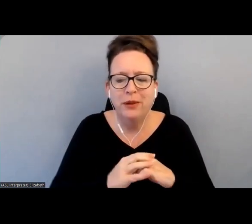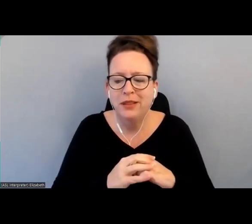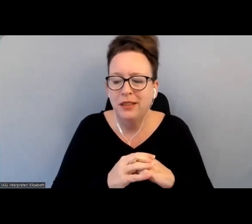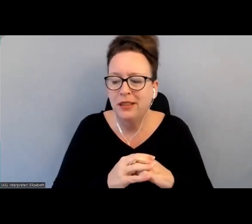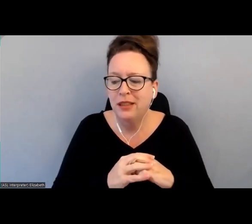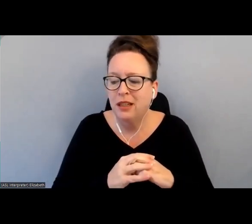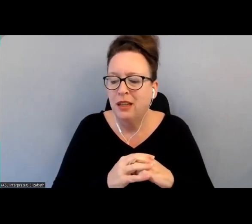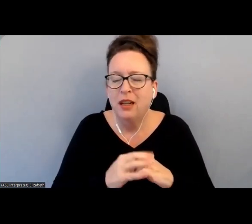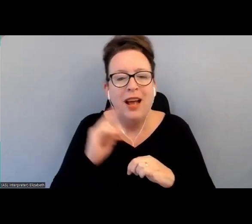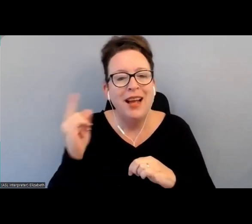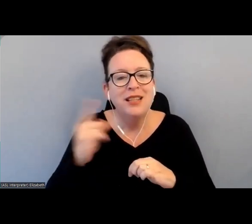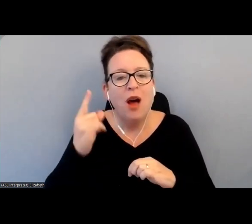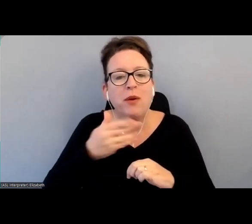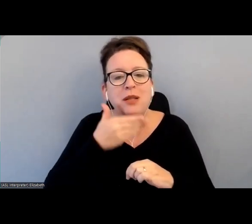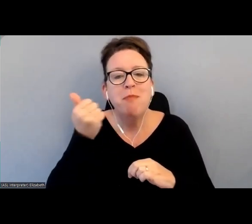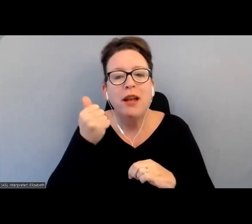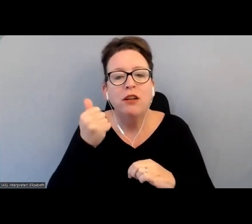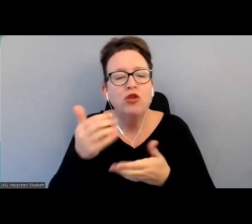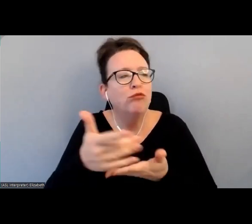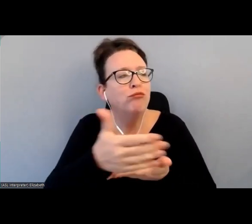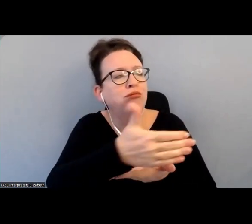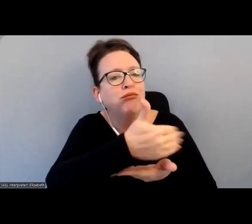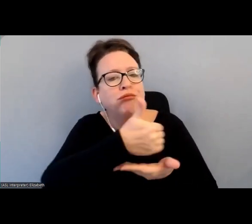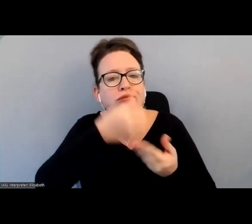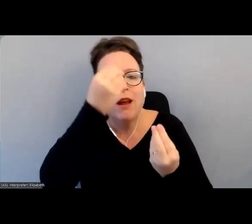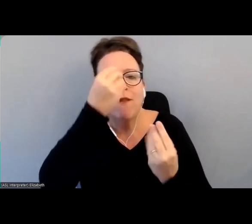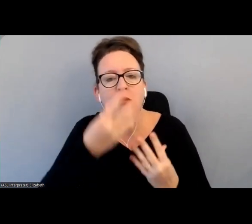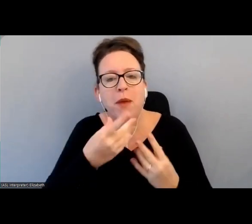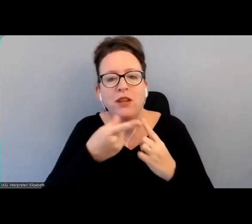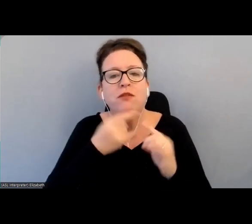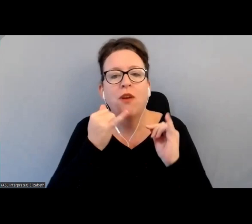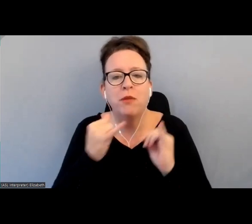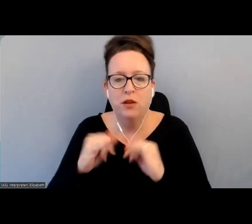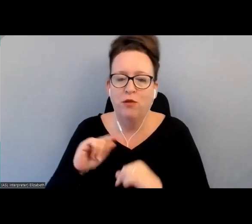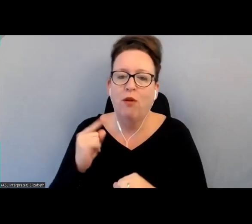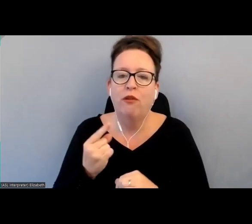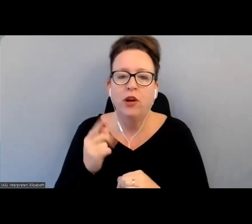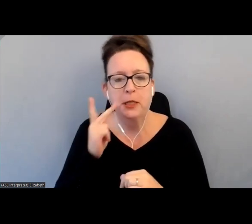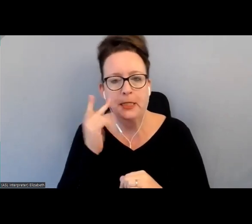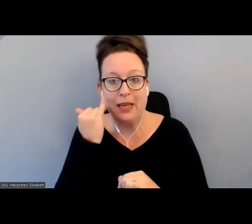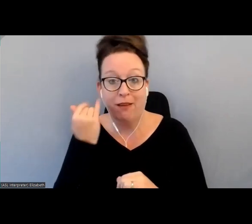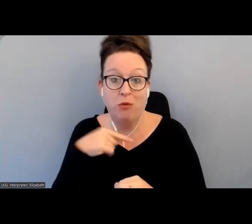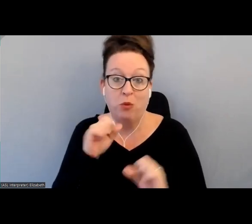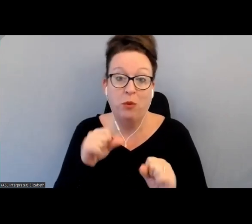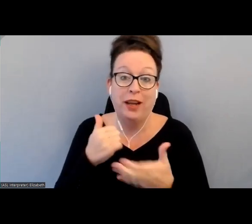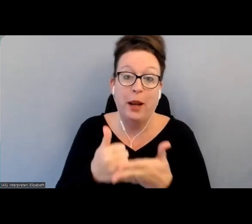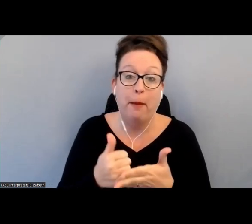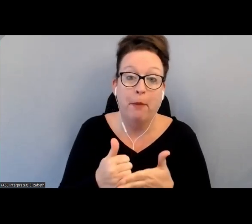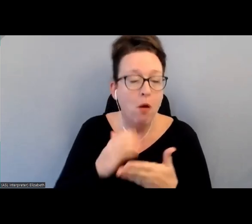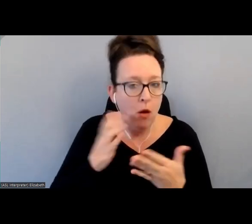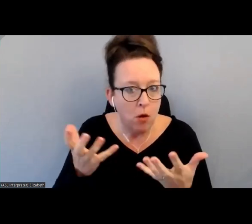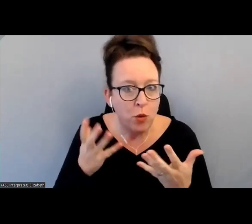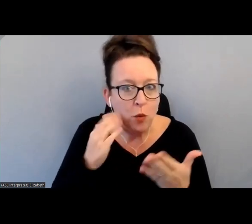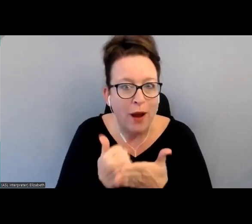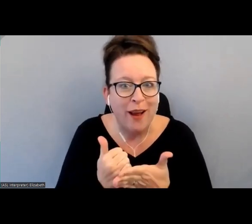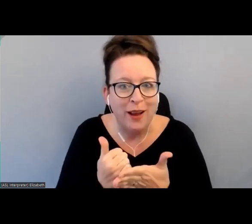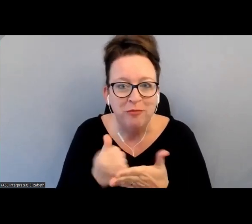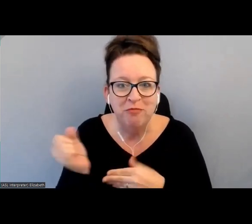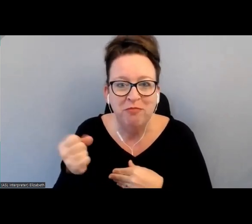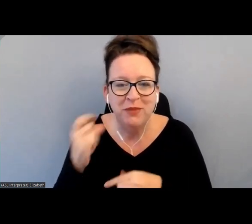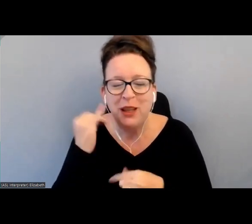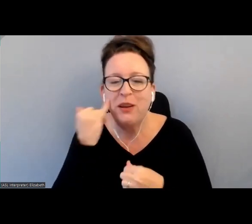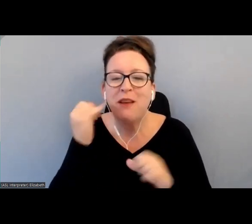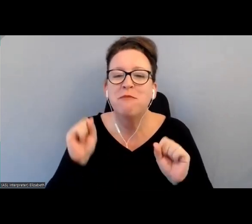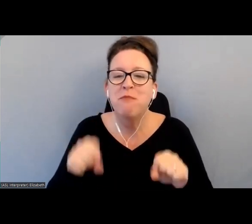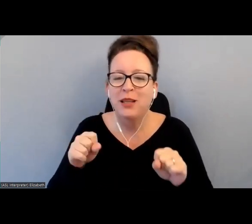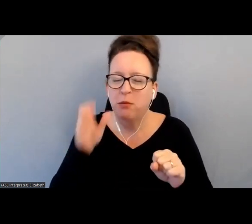it's always best to get as much information from the individual as possible to see if we can help. We want to help though. So if possible,